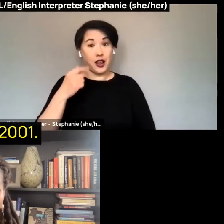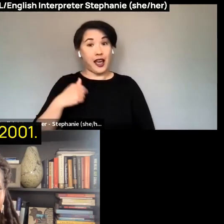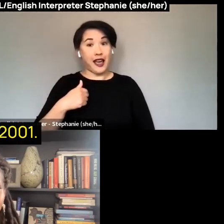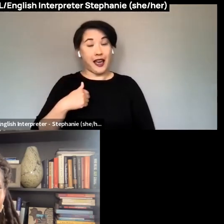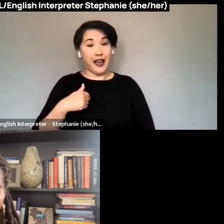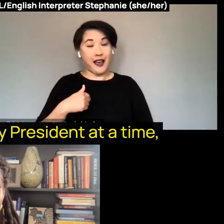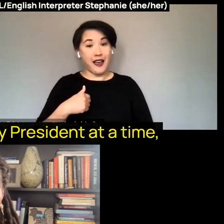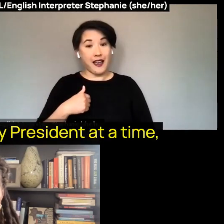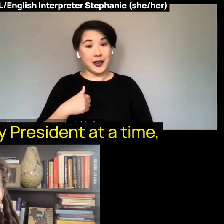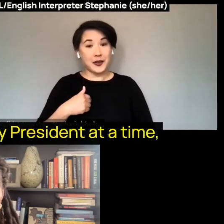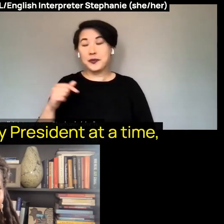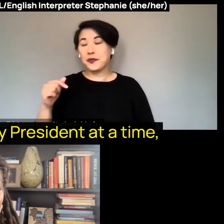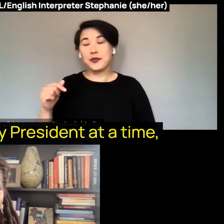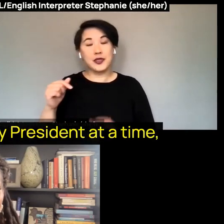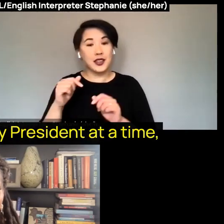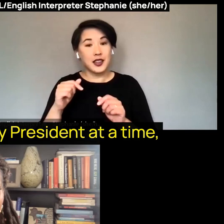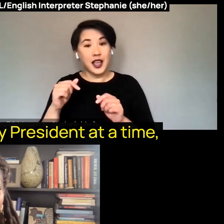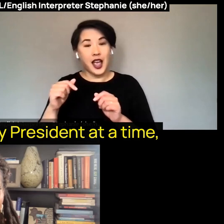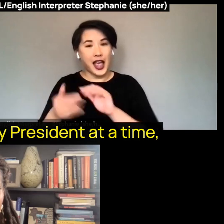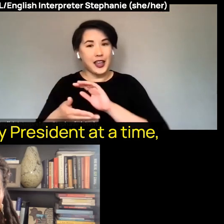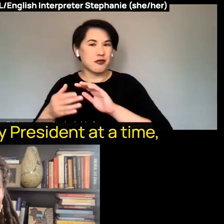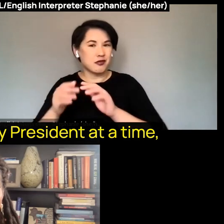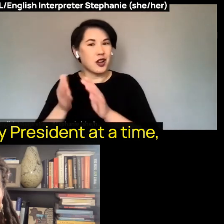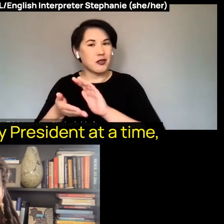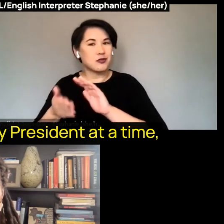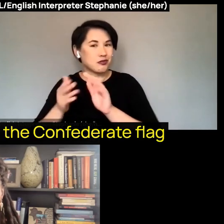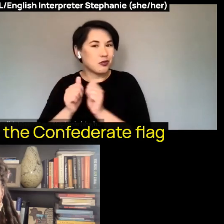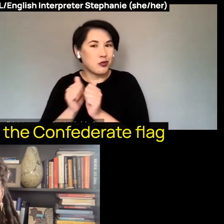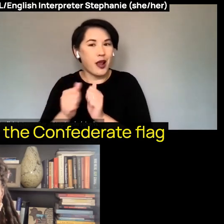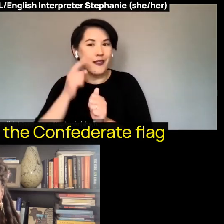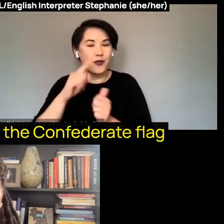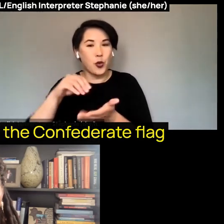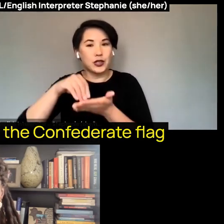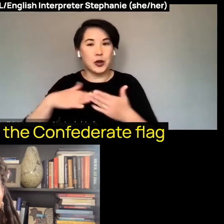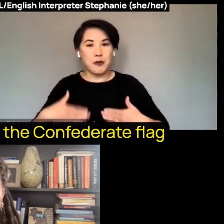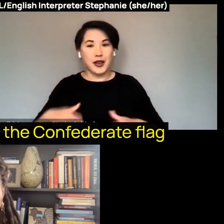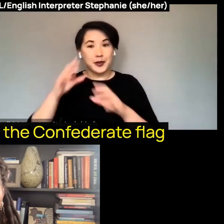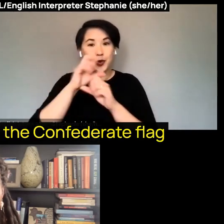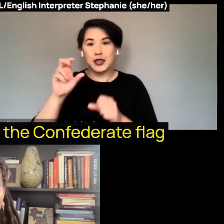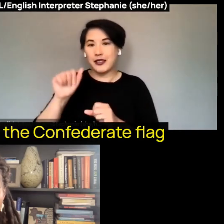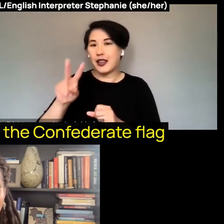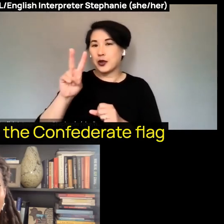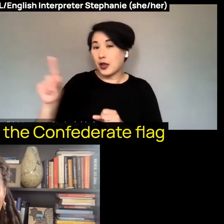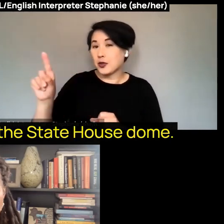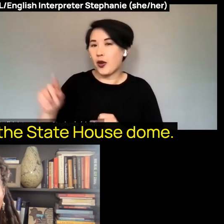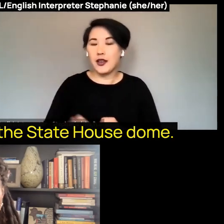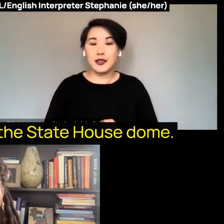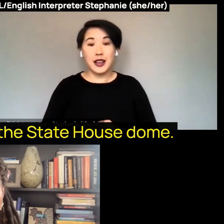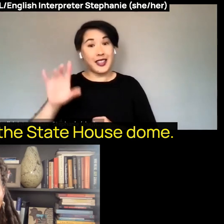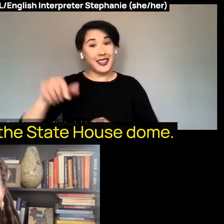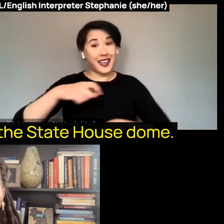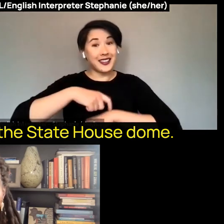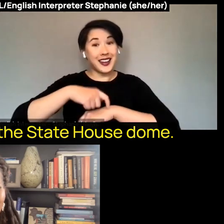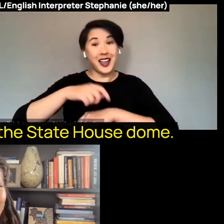2001. And I ran for student body president at a time. There were, you know, the Confederate flag was